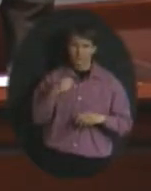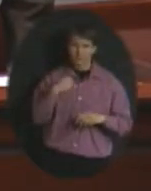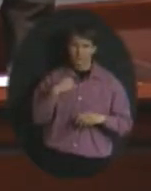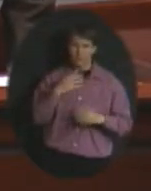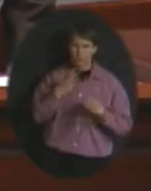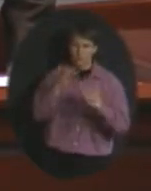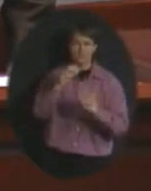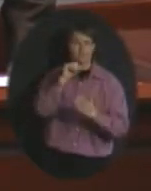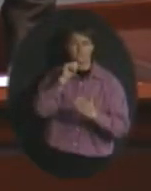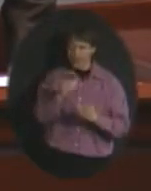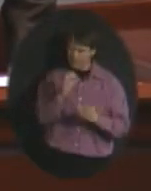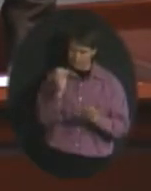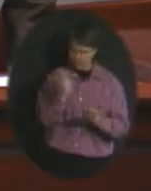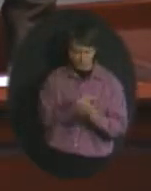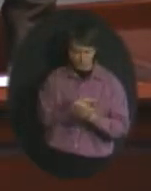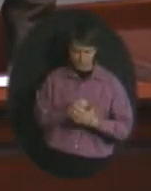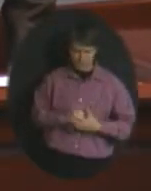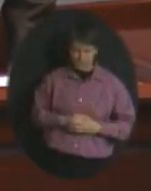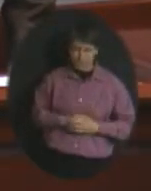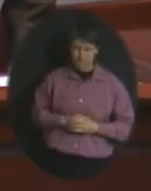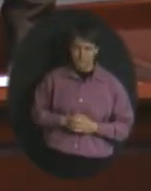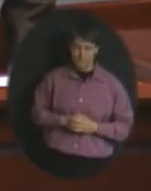approved.